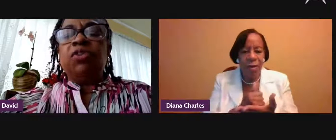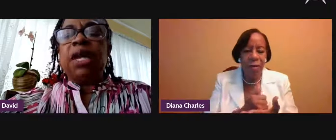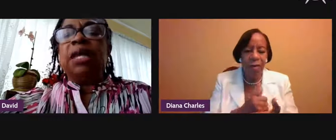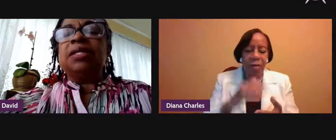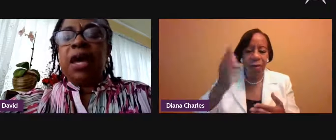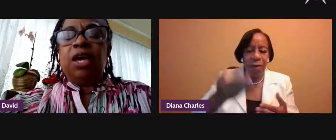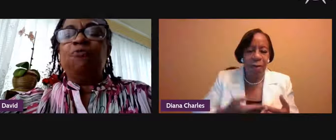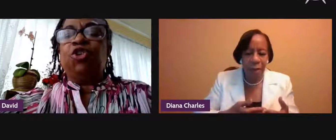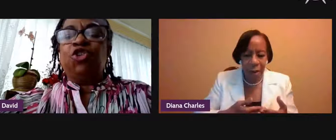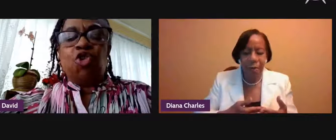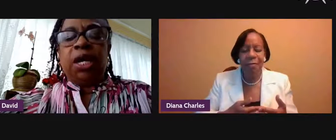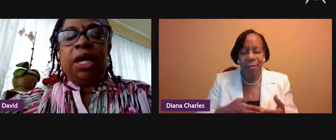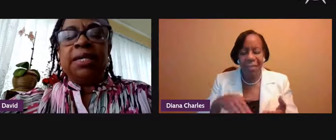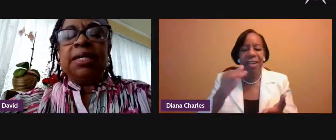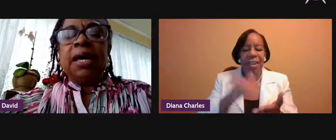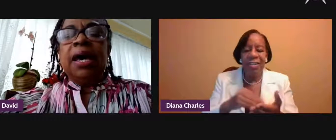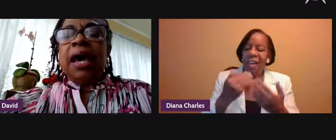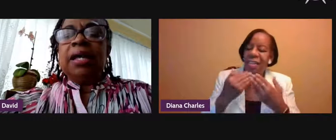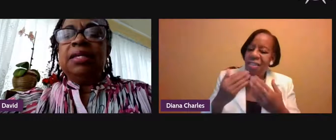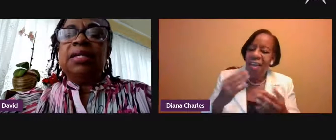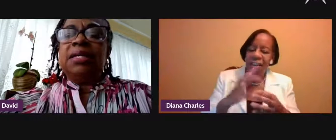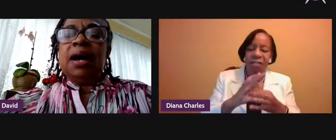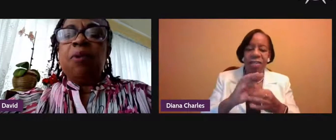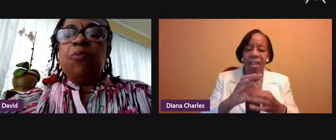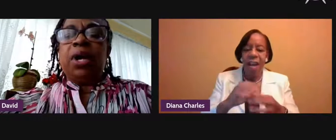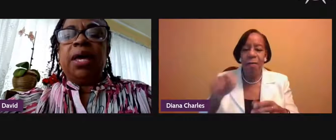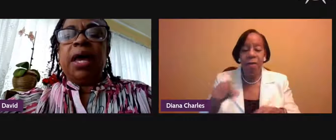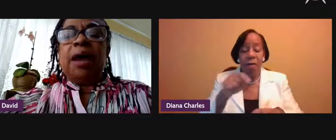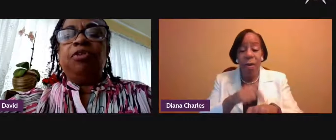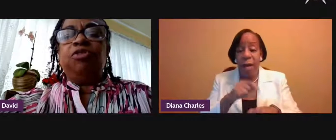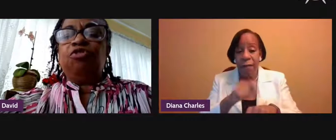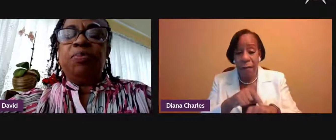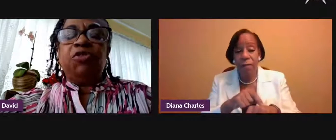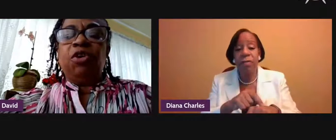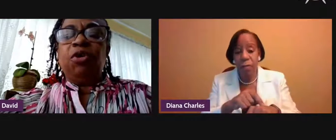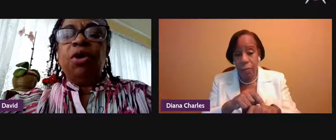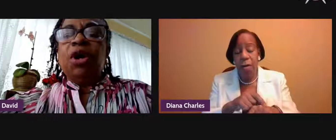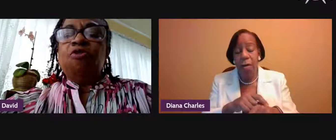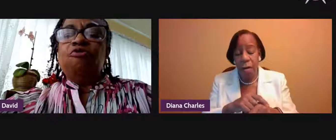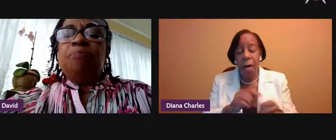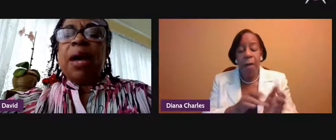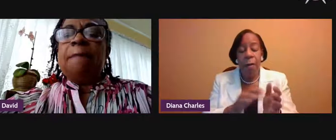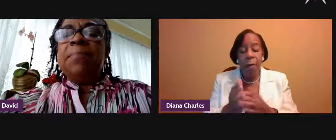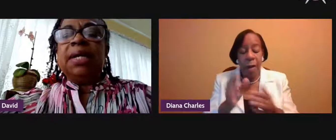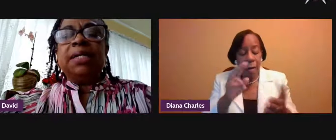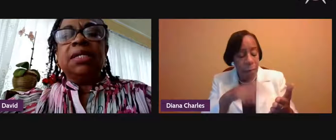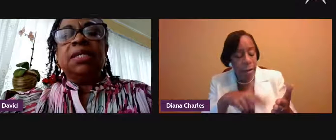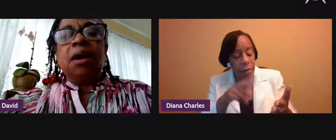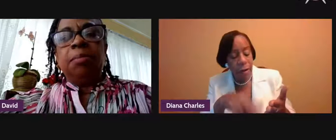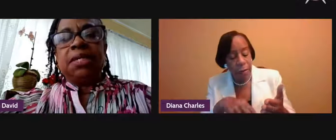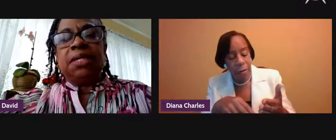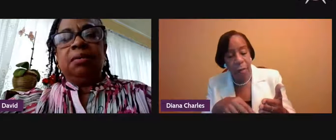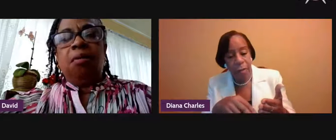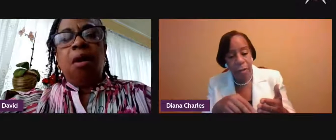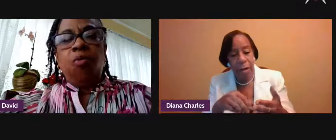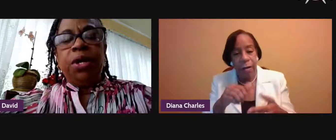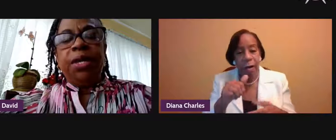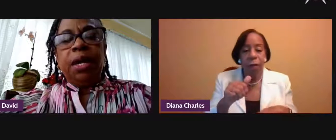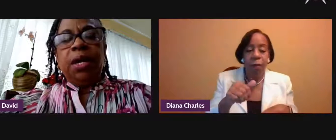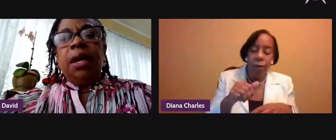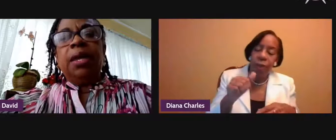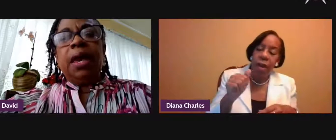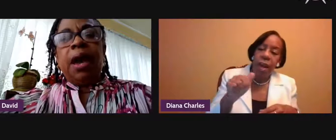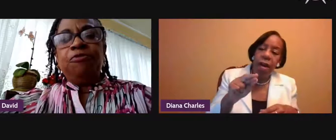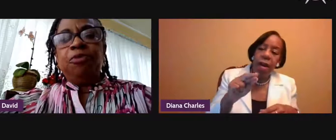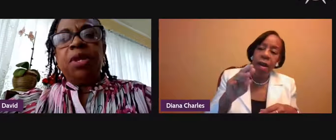welcome you once again and thank you for joining us. At this time, we're going to have the scripture read by Minister Thomasina